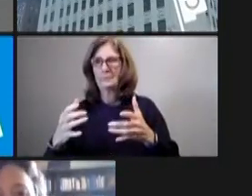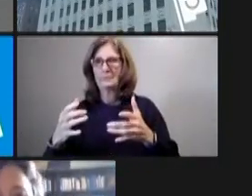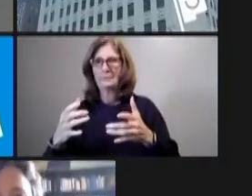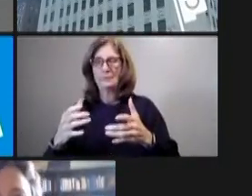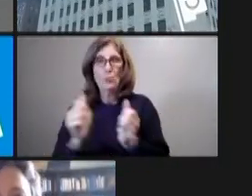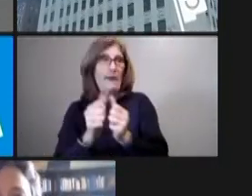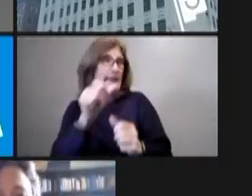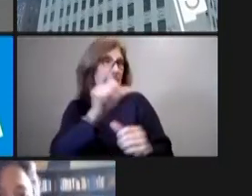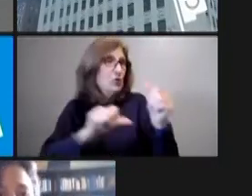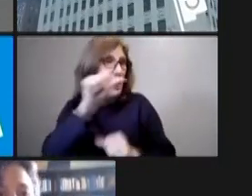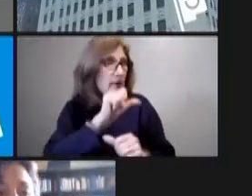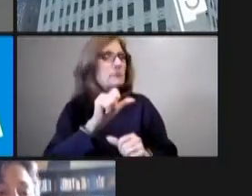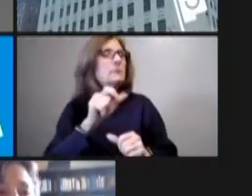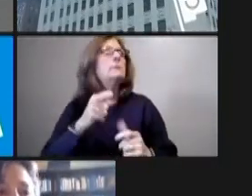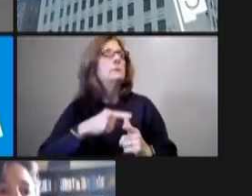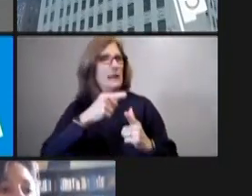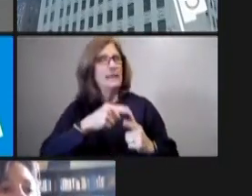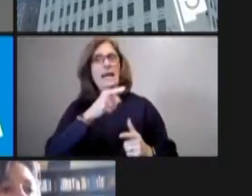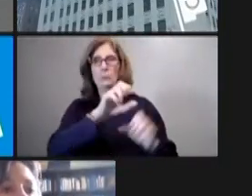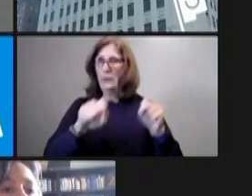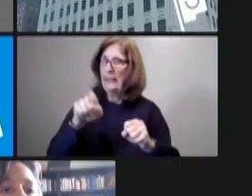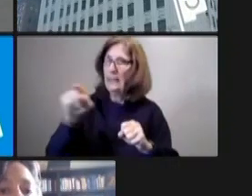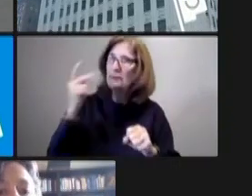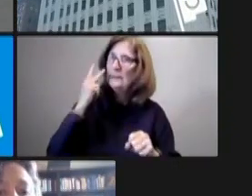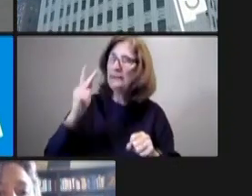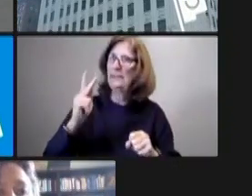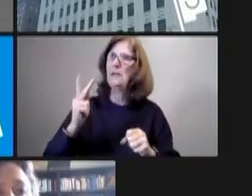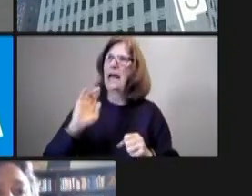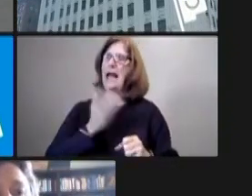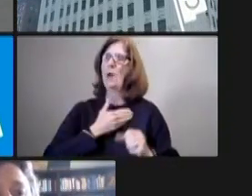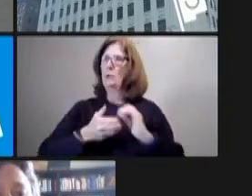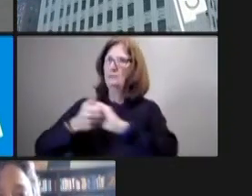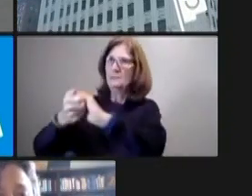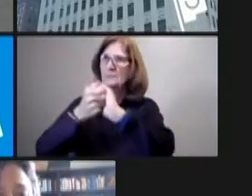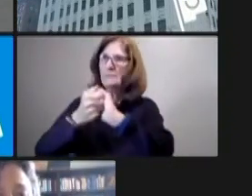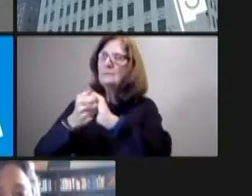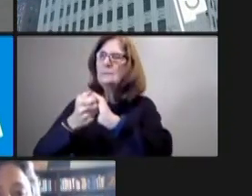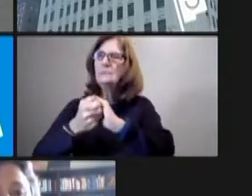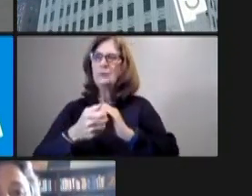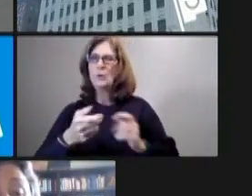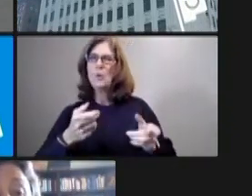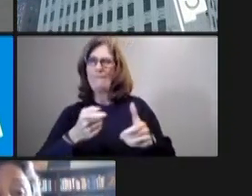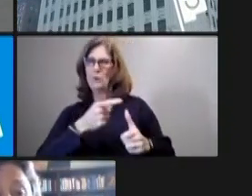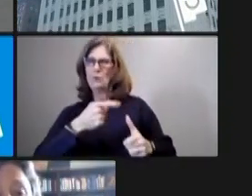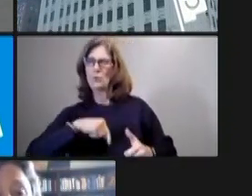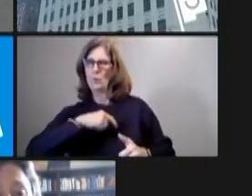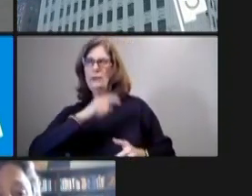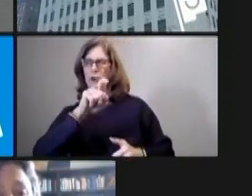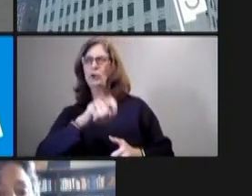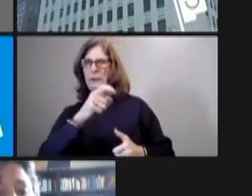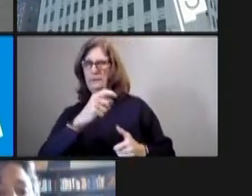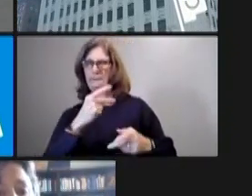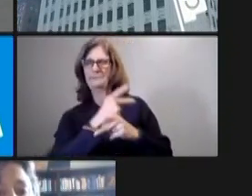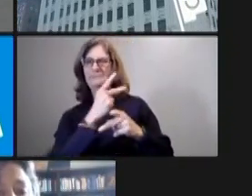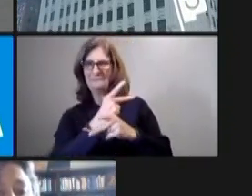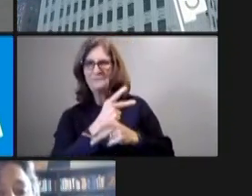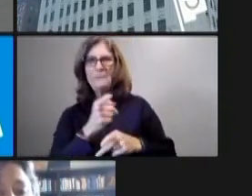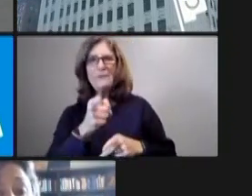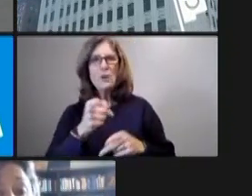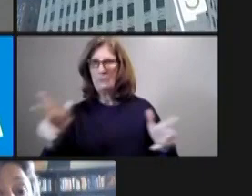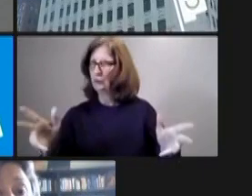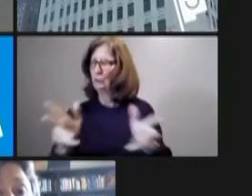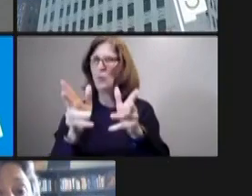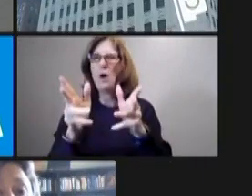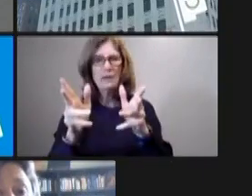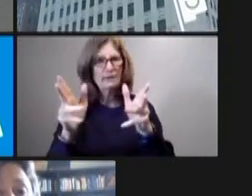city as a whole, asking them what they would like to see. We can start to talk about what we would like to see. So I strongly encourage everybody